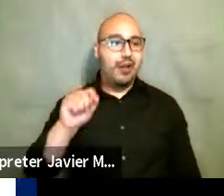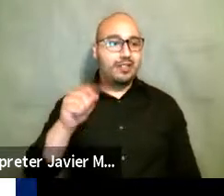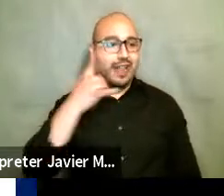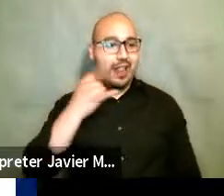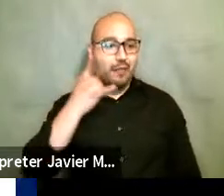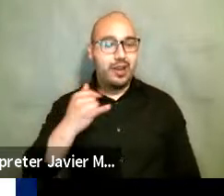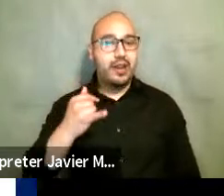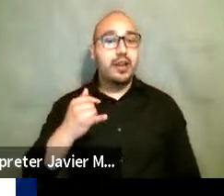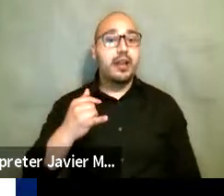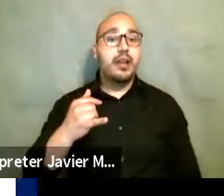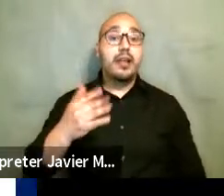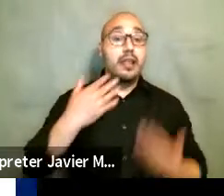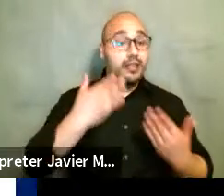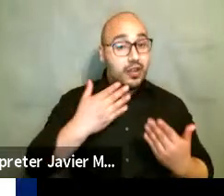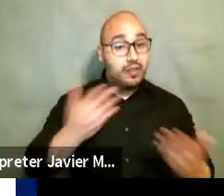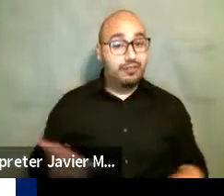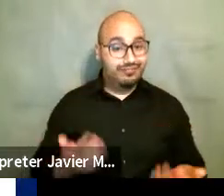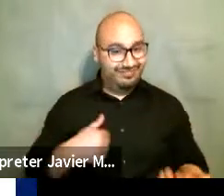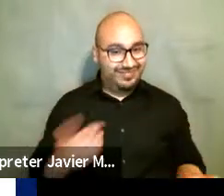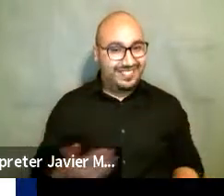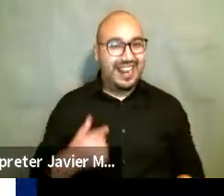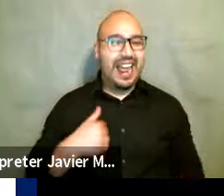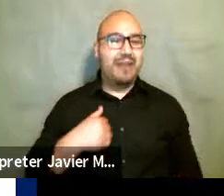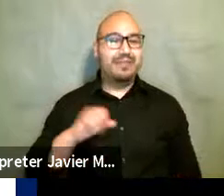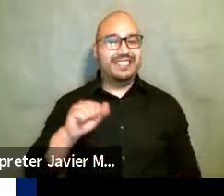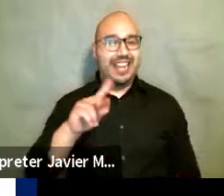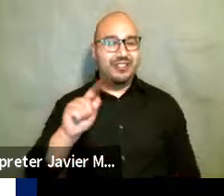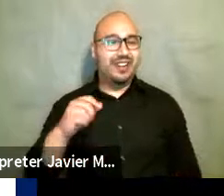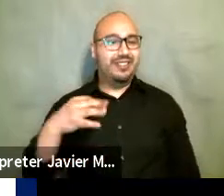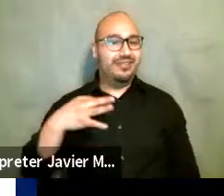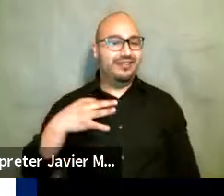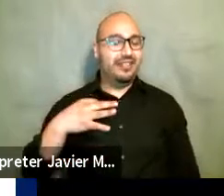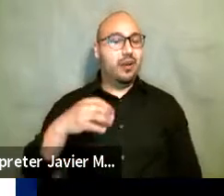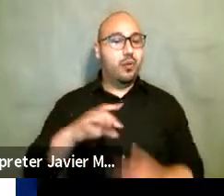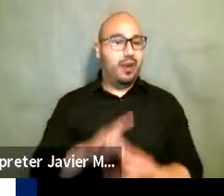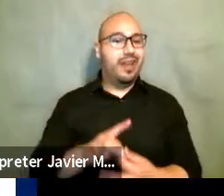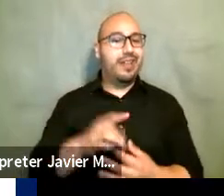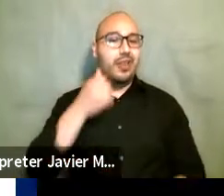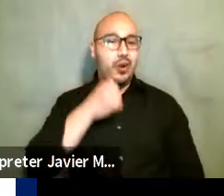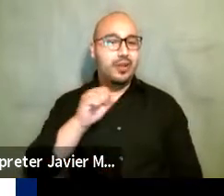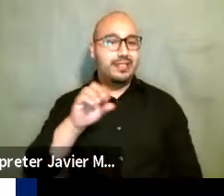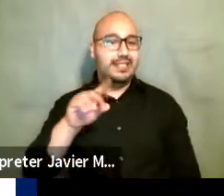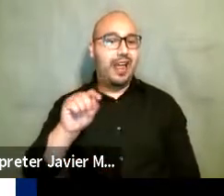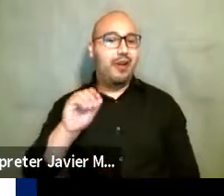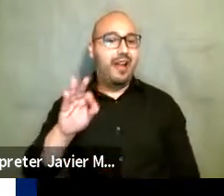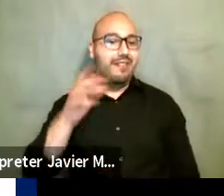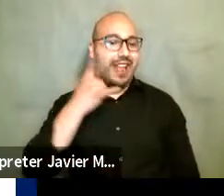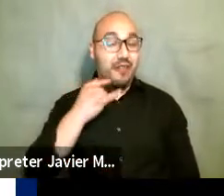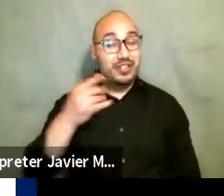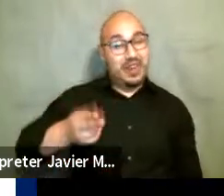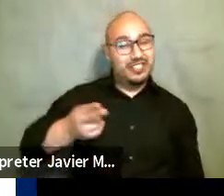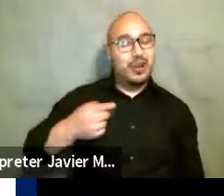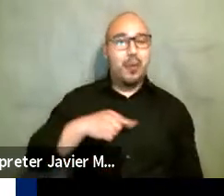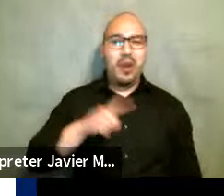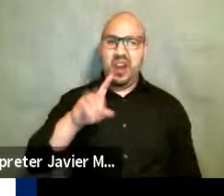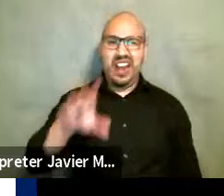me. I am Sandra Aguilar, the volunteer advocate with the Girl Scouts of Central California South. Just a little history on us. We are over